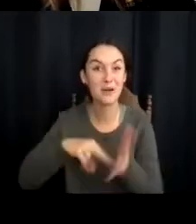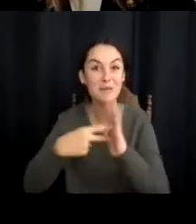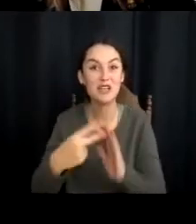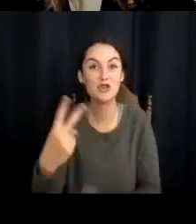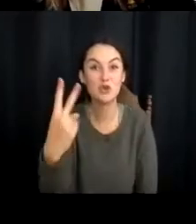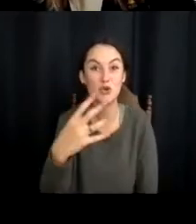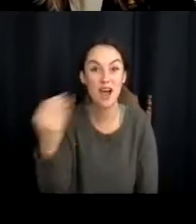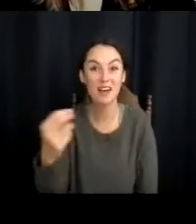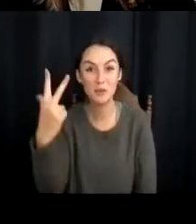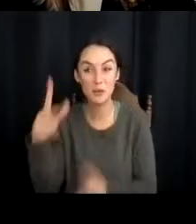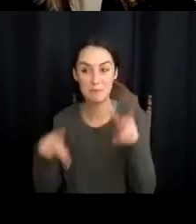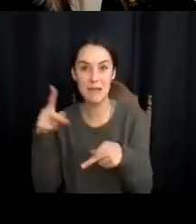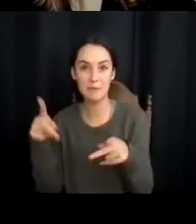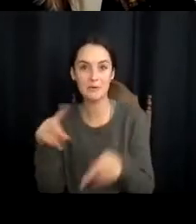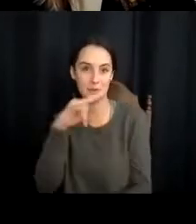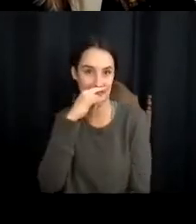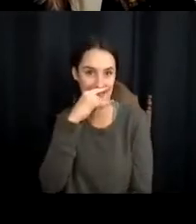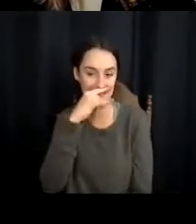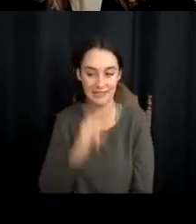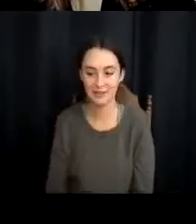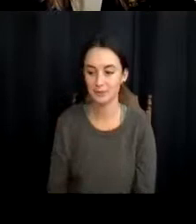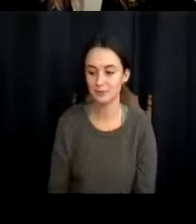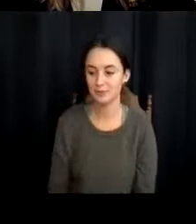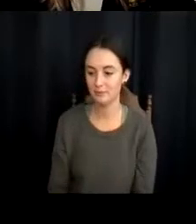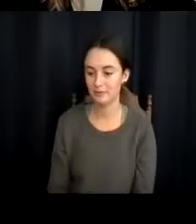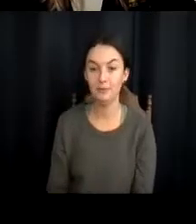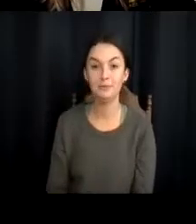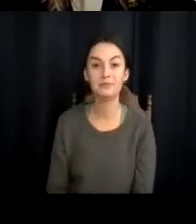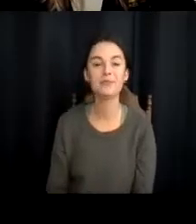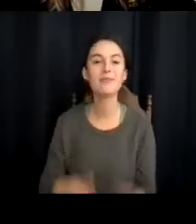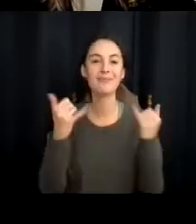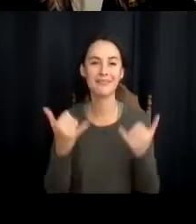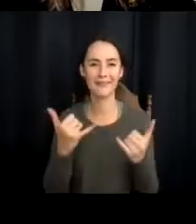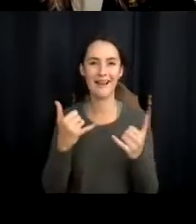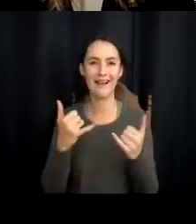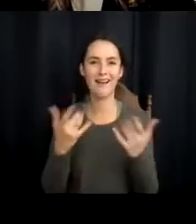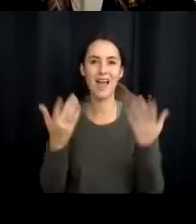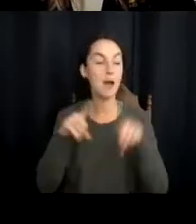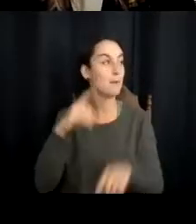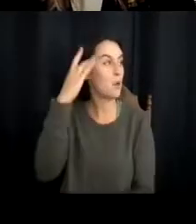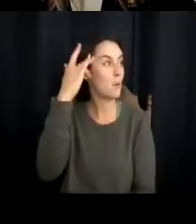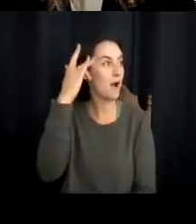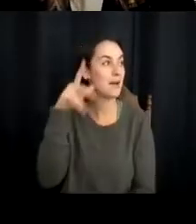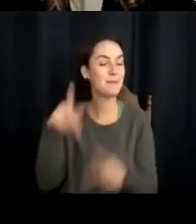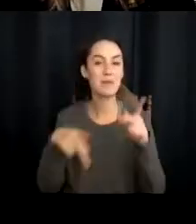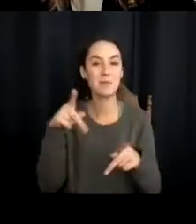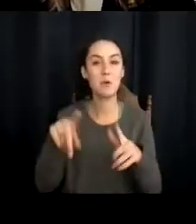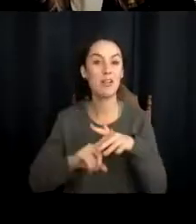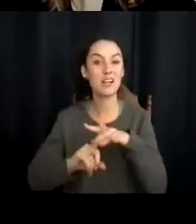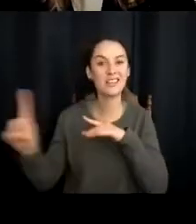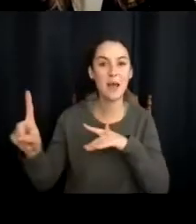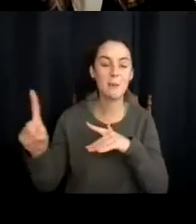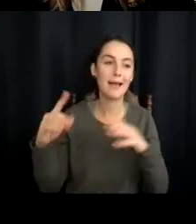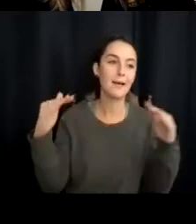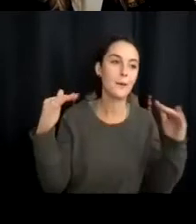kids. Now, most mass migrations happen when people are escaping something like war or famine, but